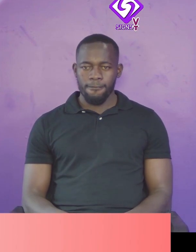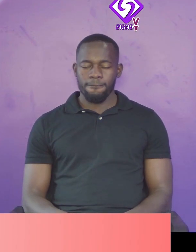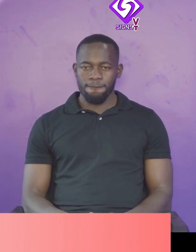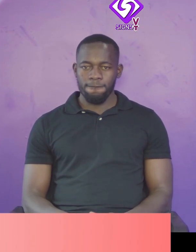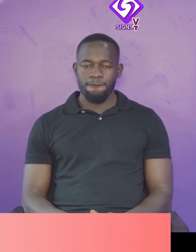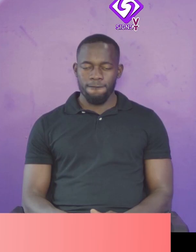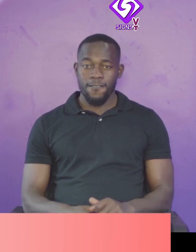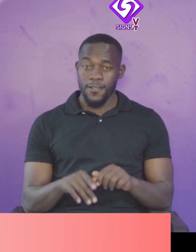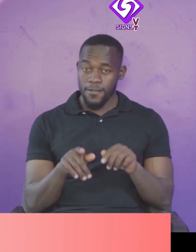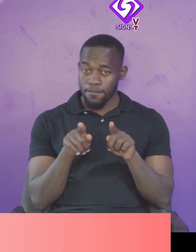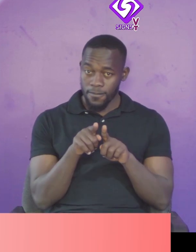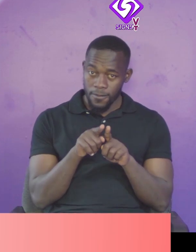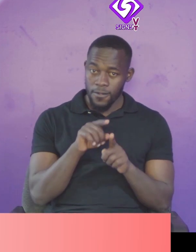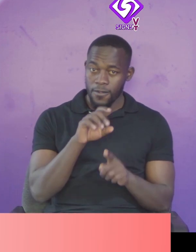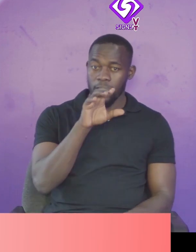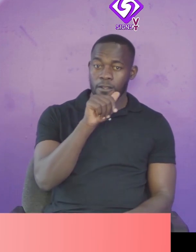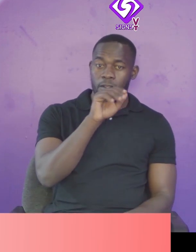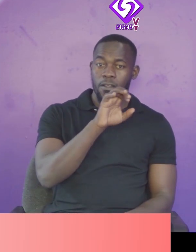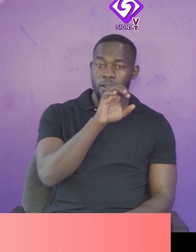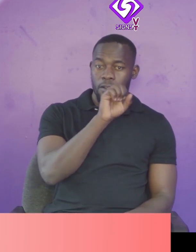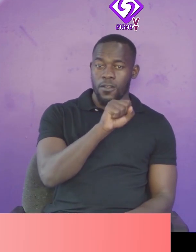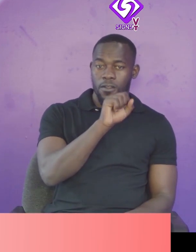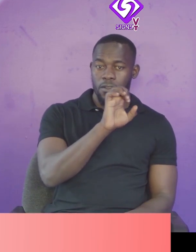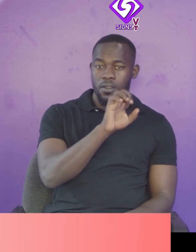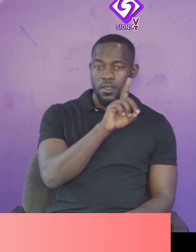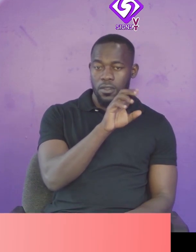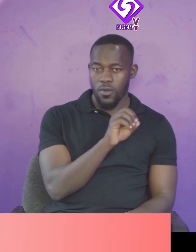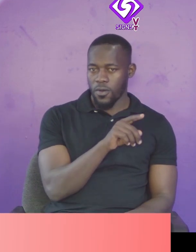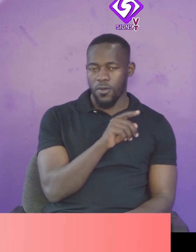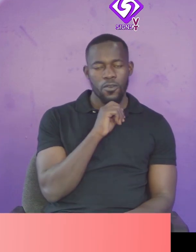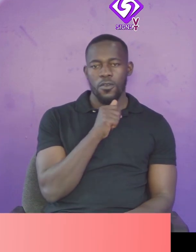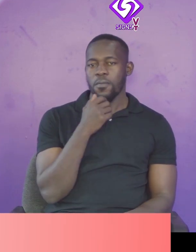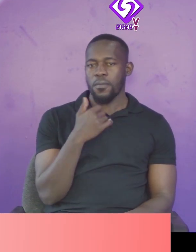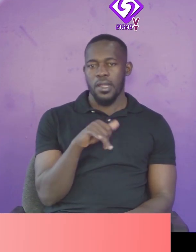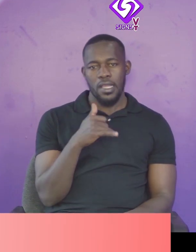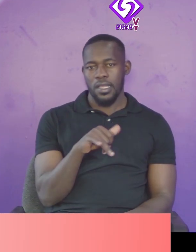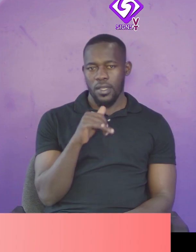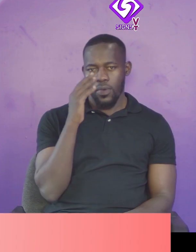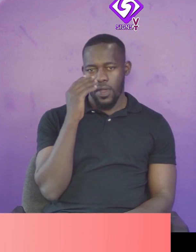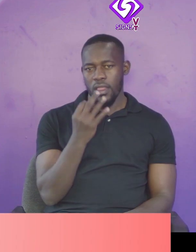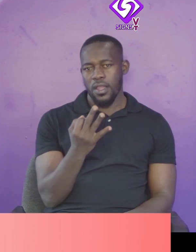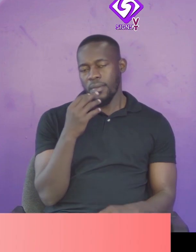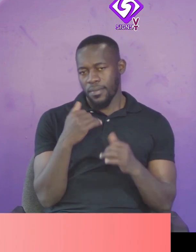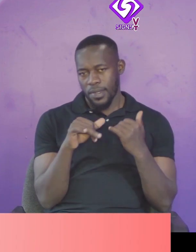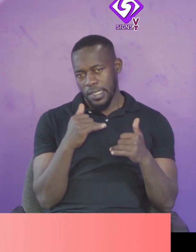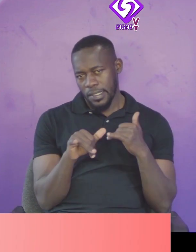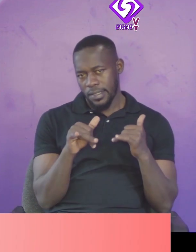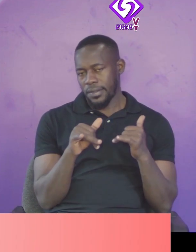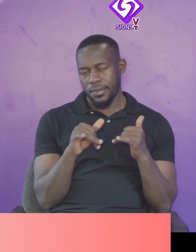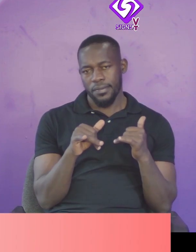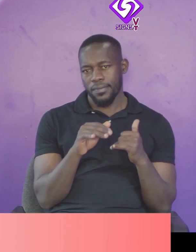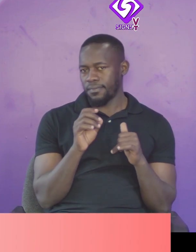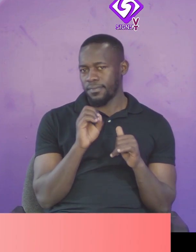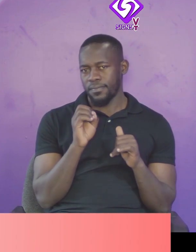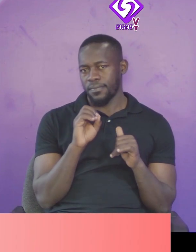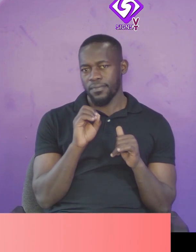also Caicedo is still suspended because he will be suspended for 3 games. So the Leeds was